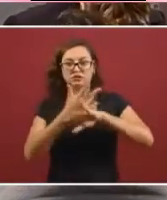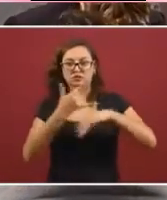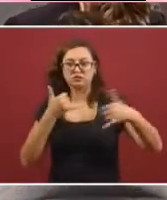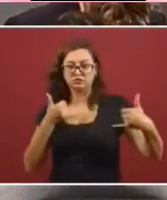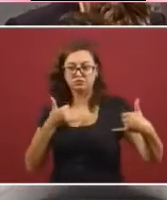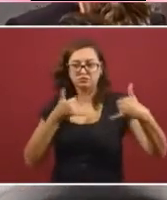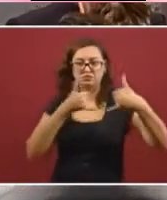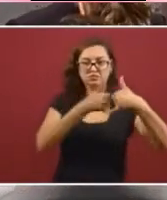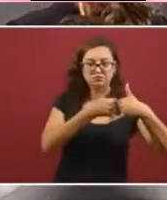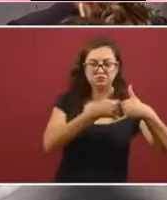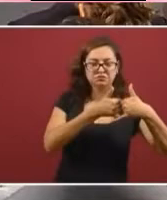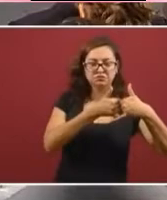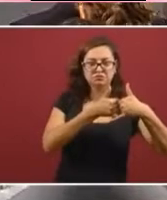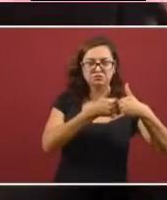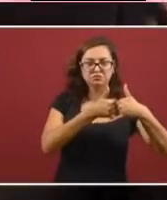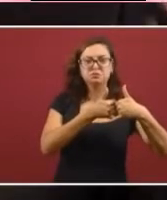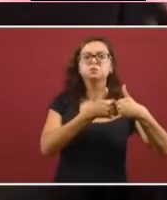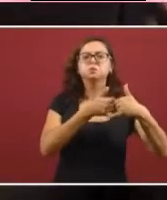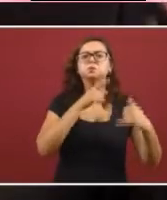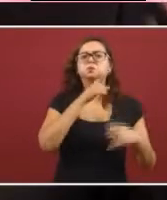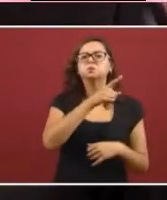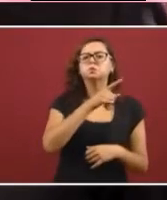representatives of the U.S.,